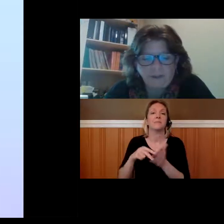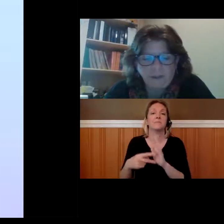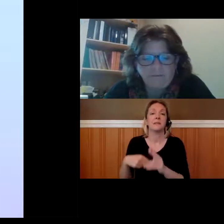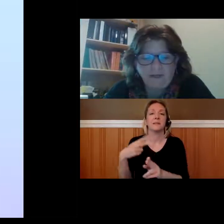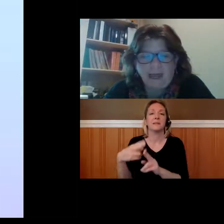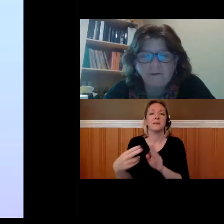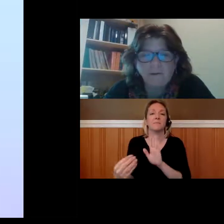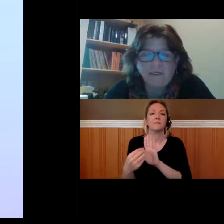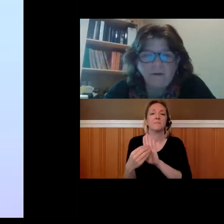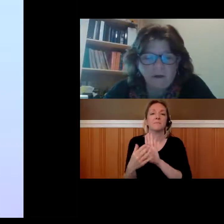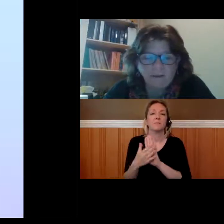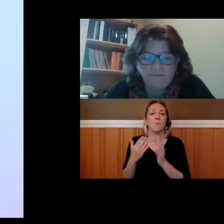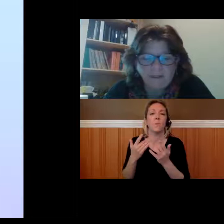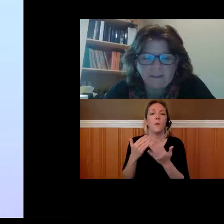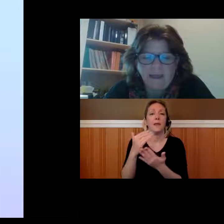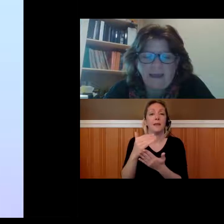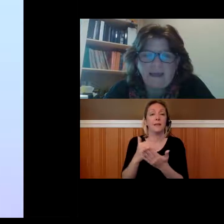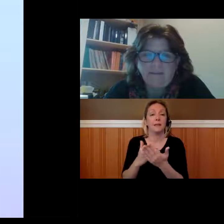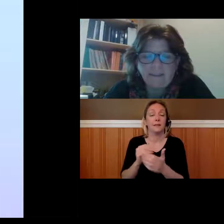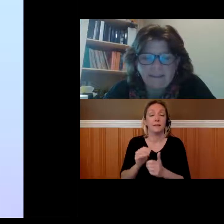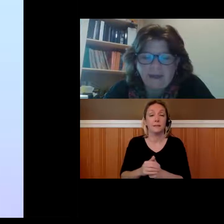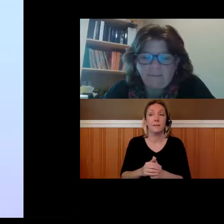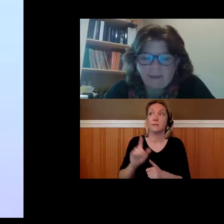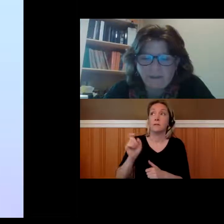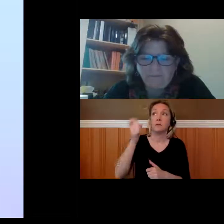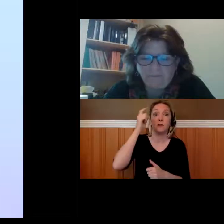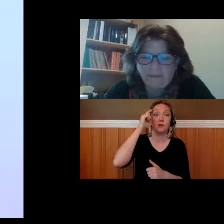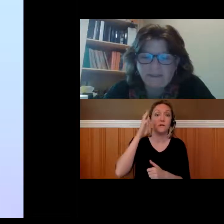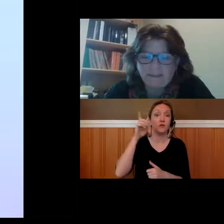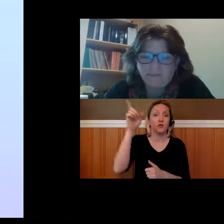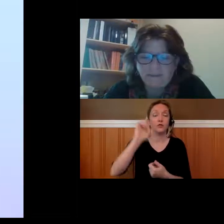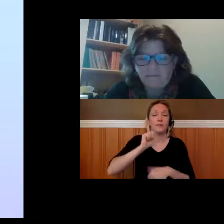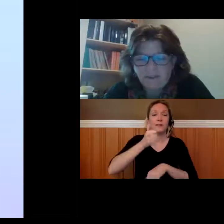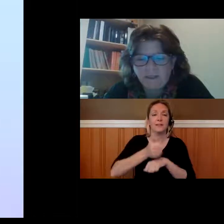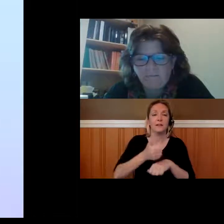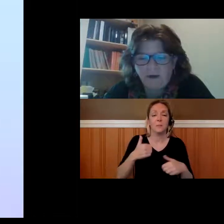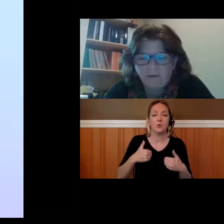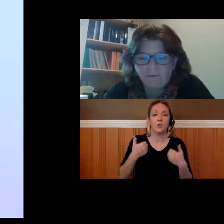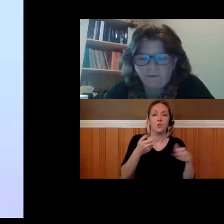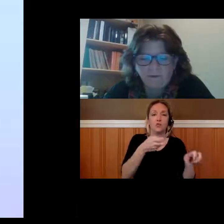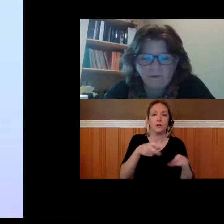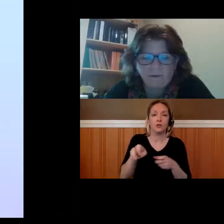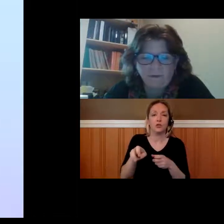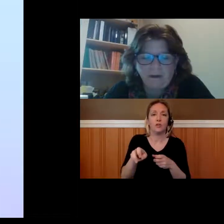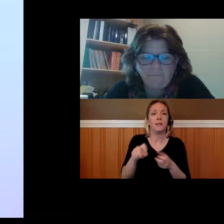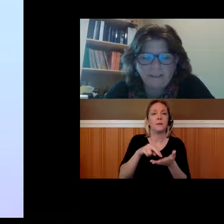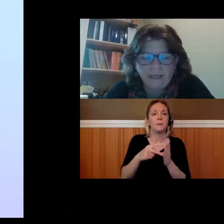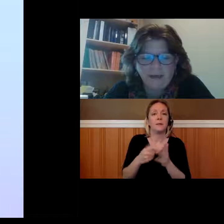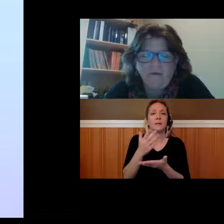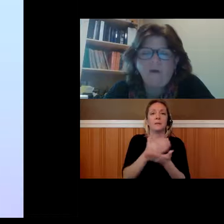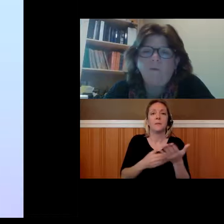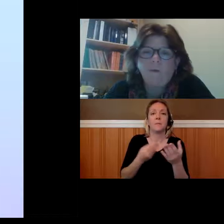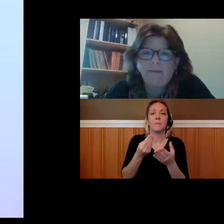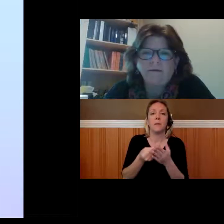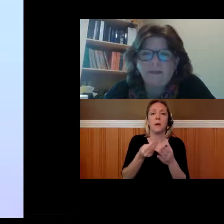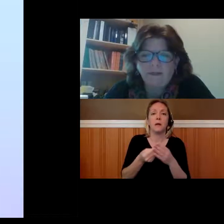Initiative actually earmarks funds in the DDA budget that is specifically for eligible students who apply for DDA